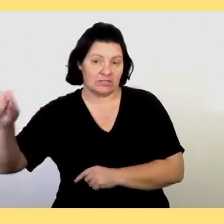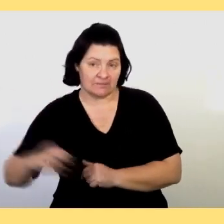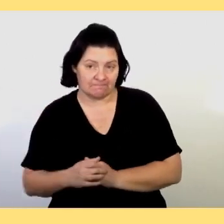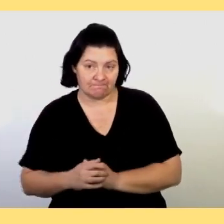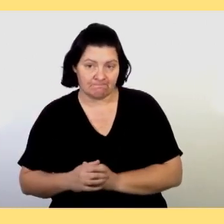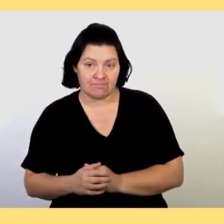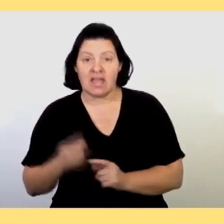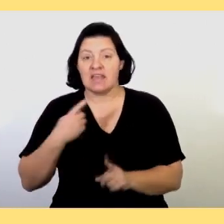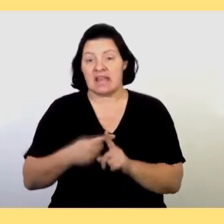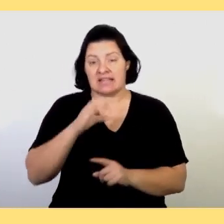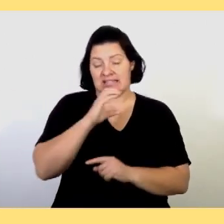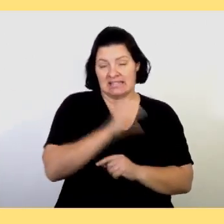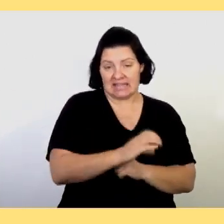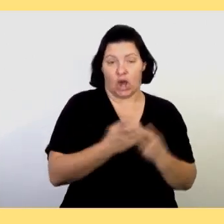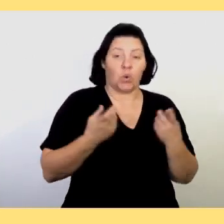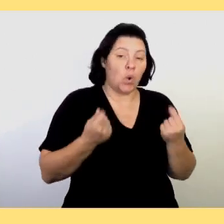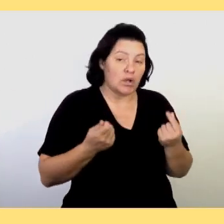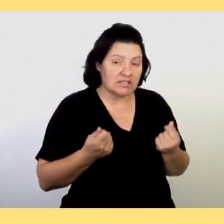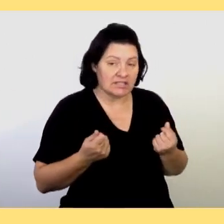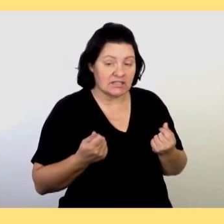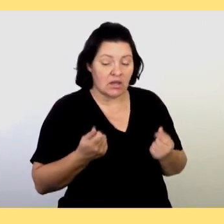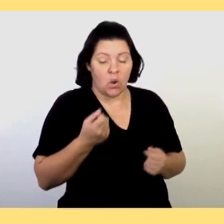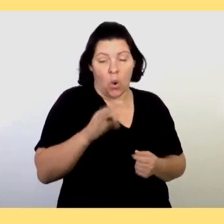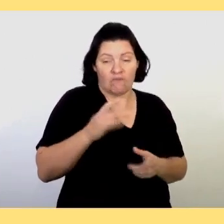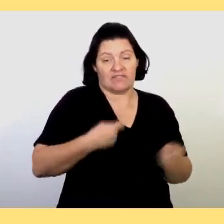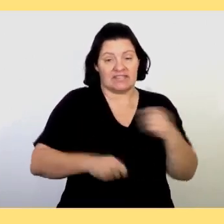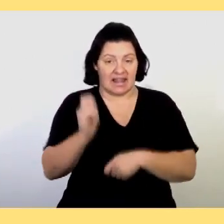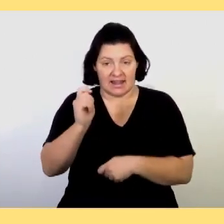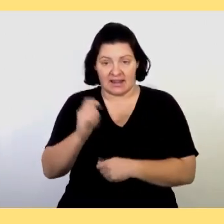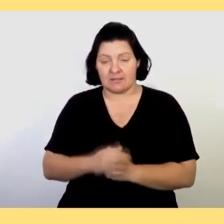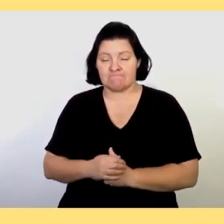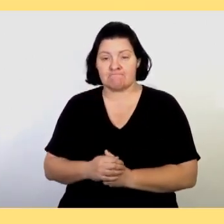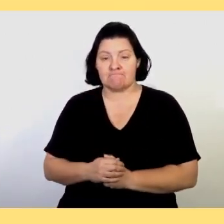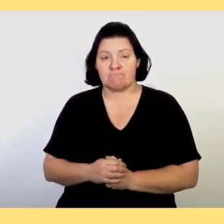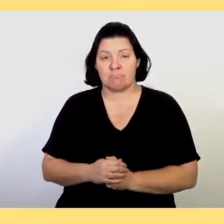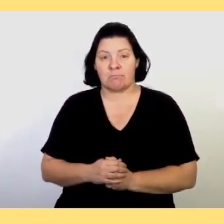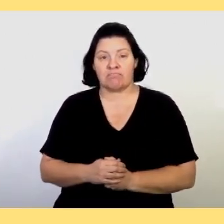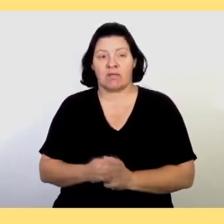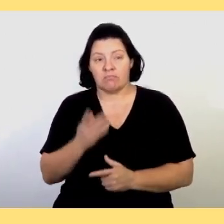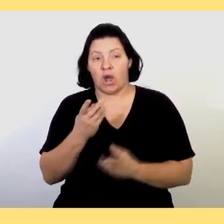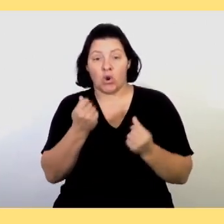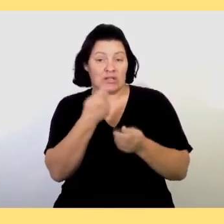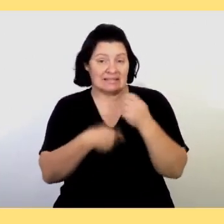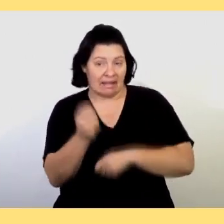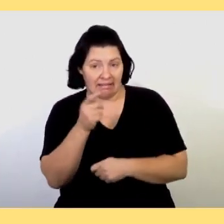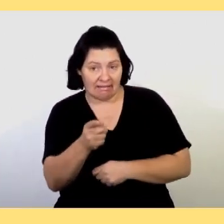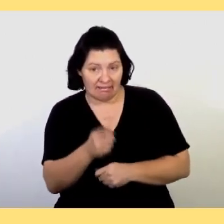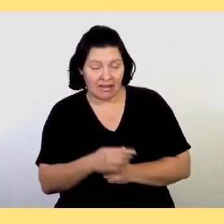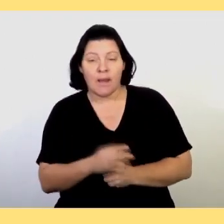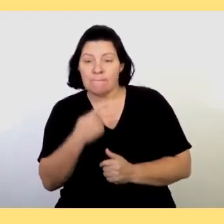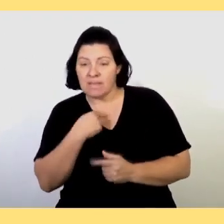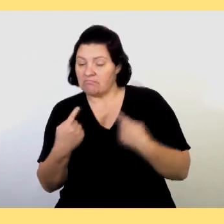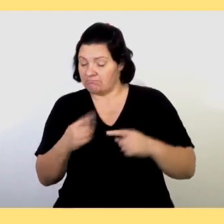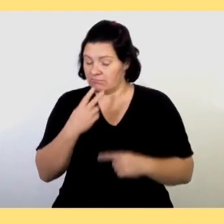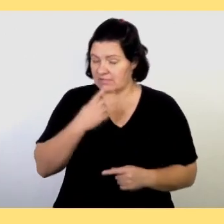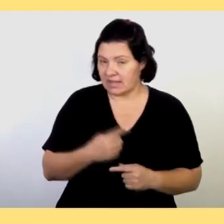24,000. And then C is cost of sales. On my cost of sales, I'm